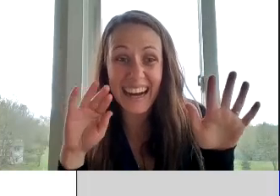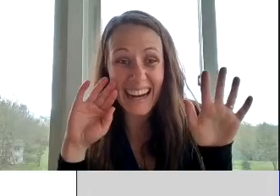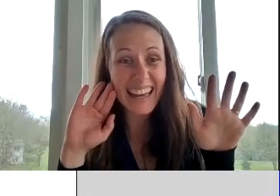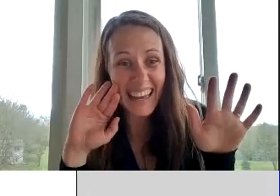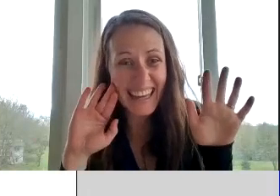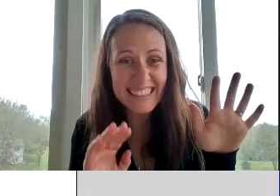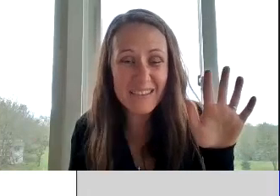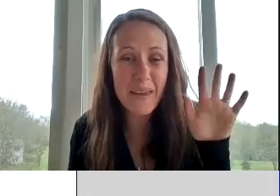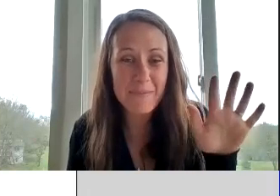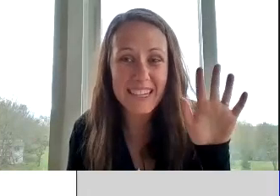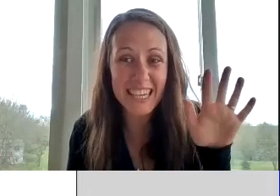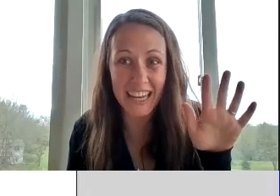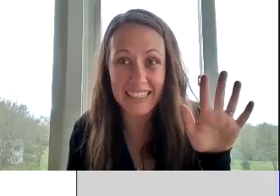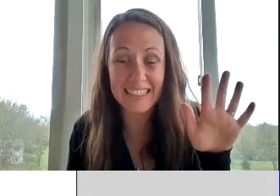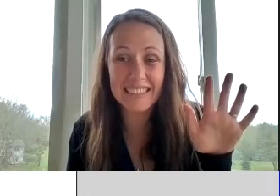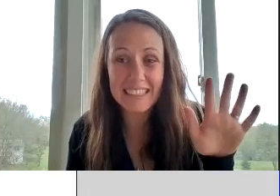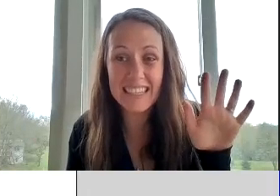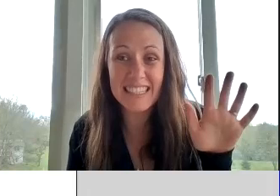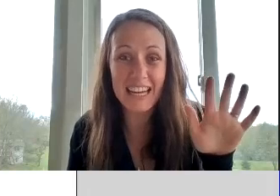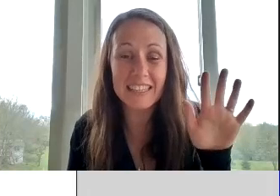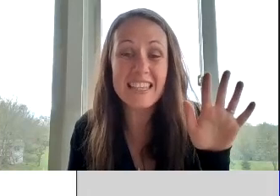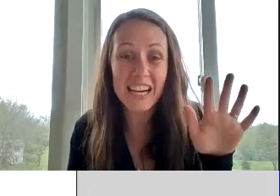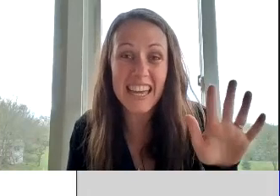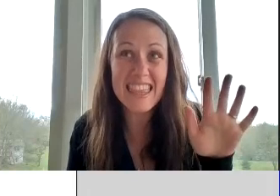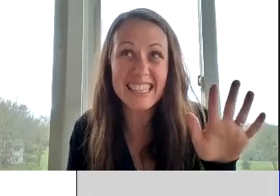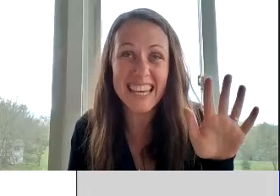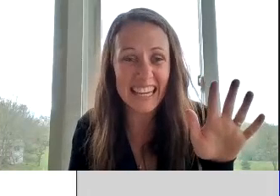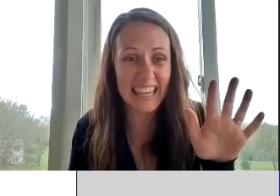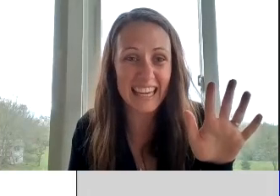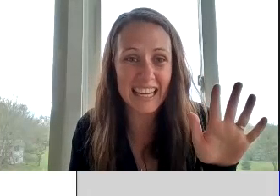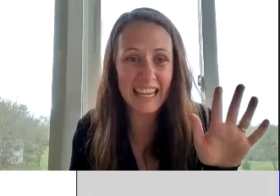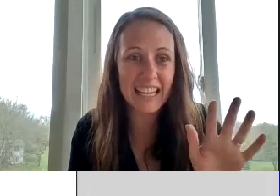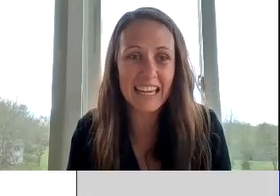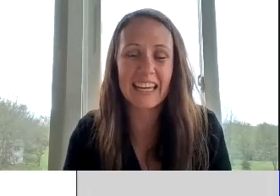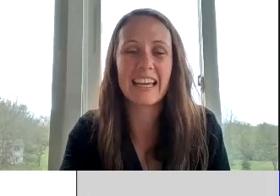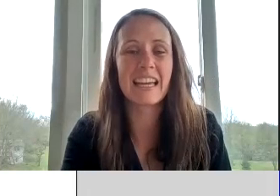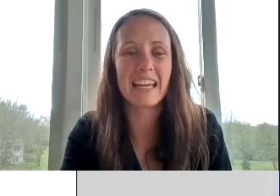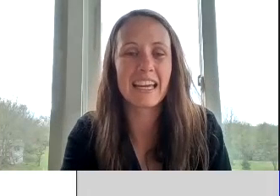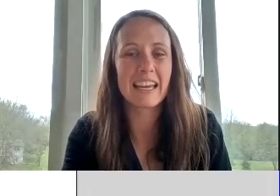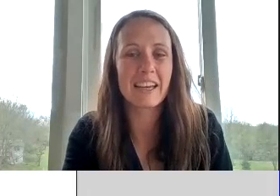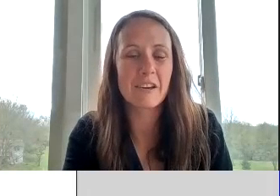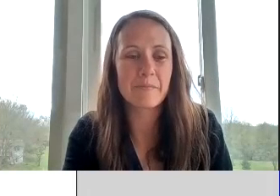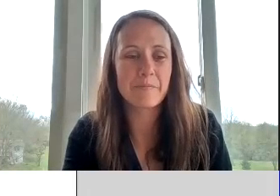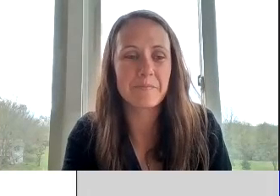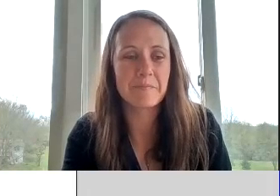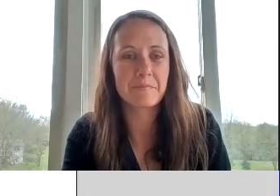Yeah, it's the baby chicks, the ducks. They're in the sink.